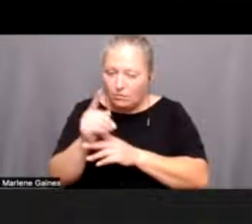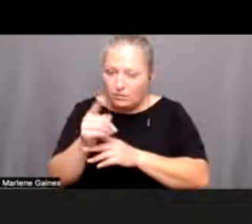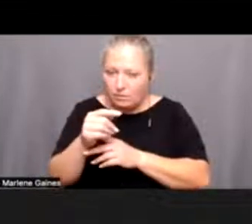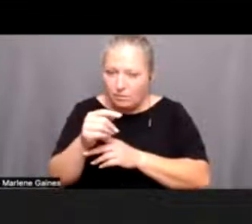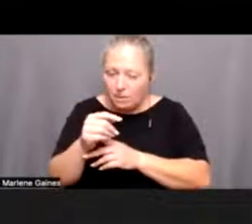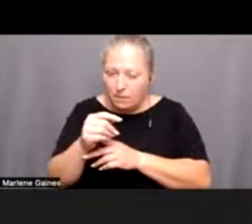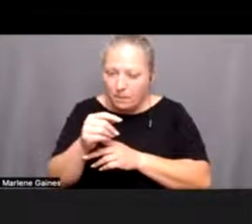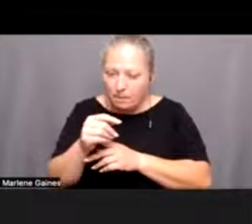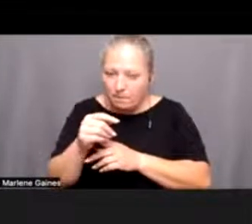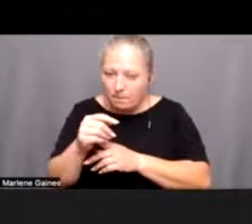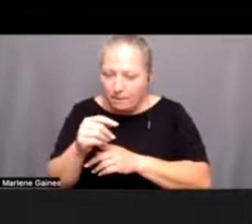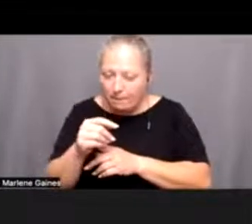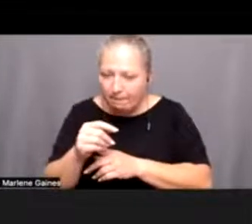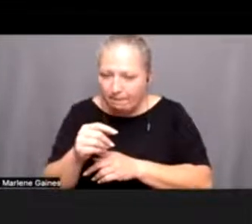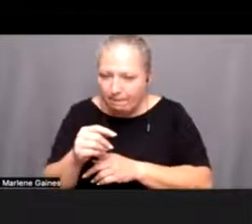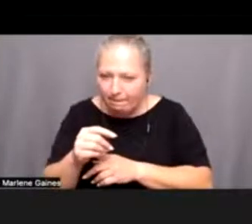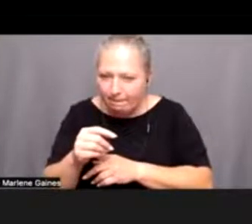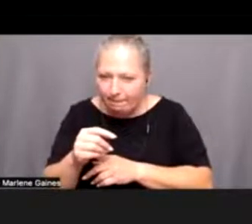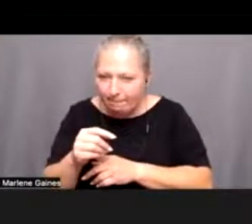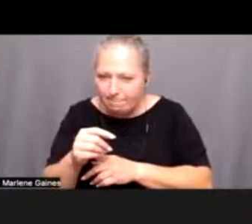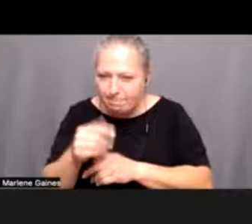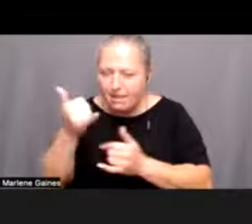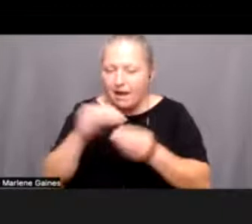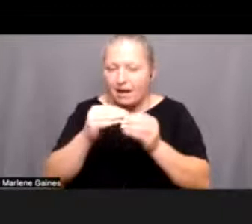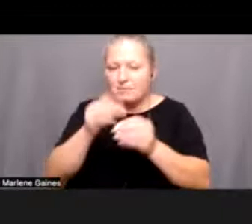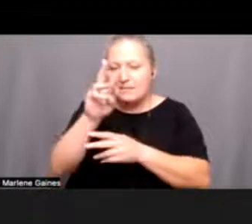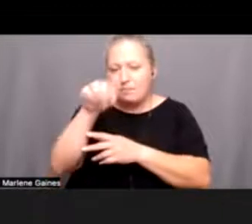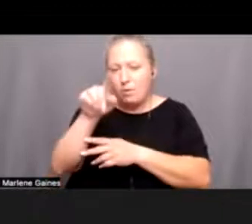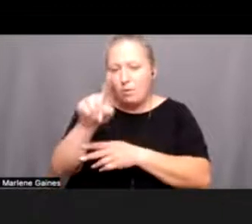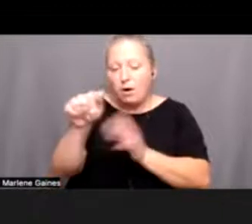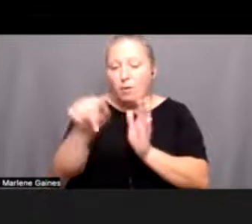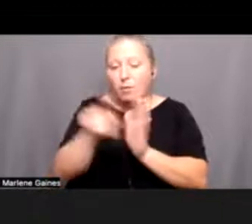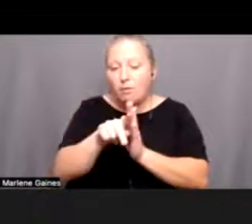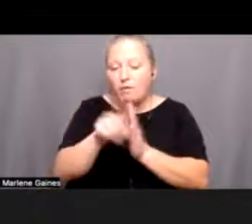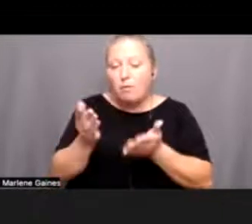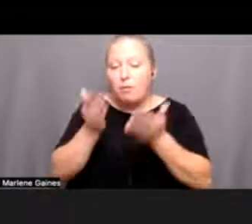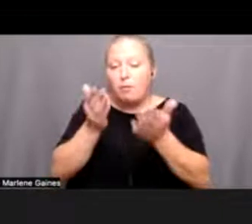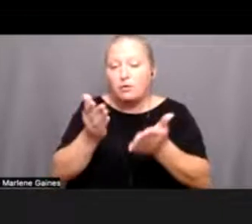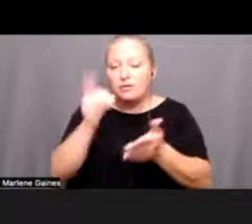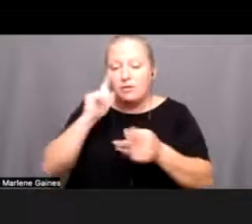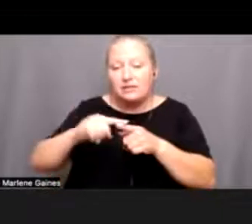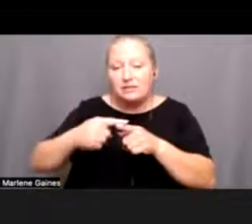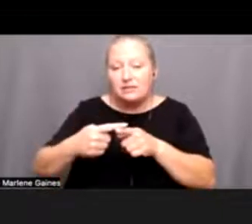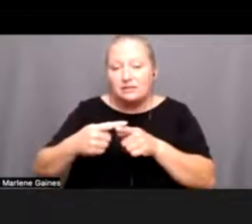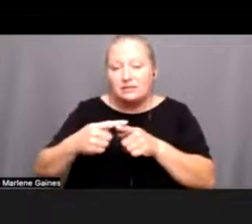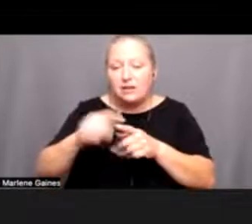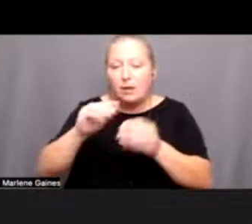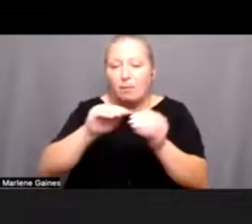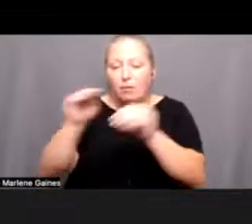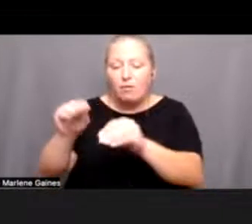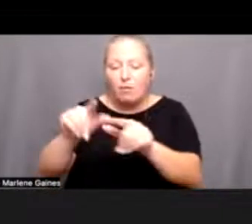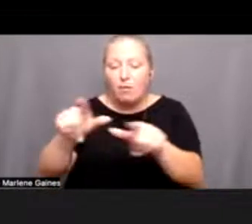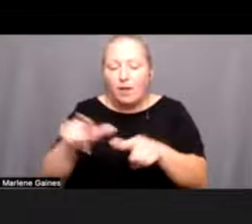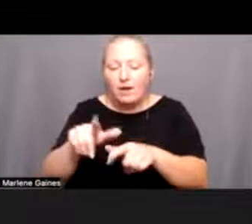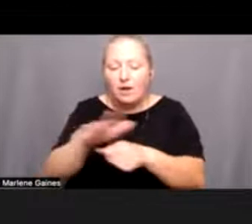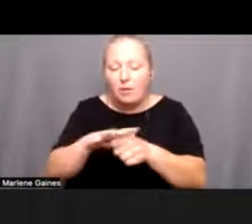Okay. We can now move on to item 6.1, approval of proposal to initiate relocation of College Park Elementary